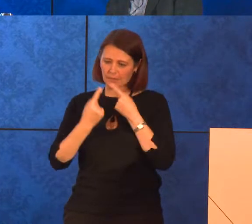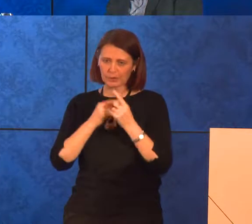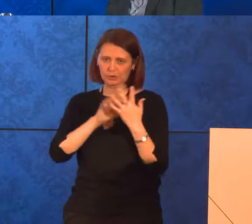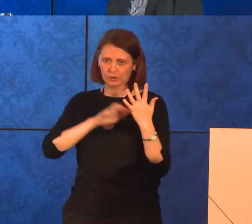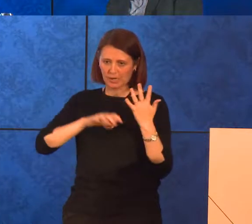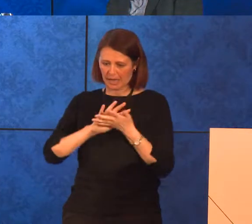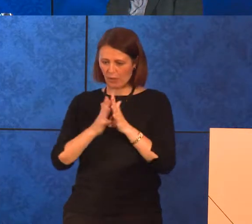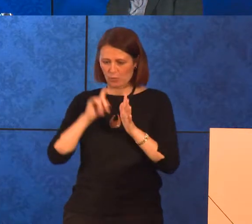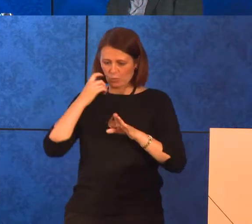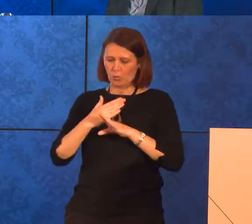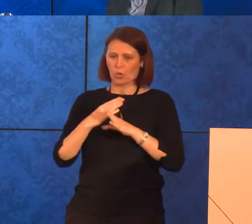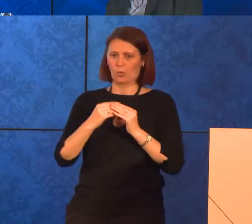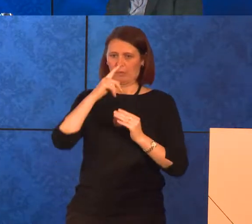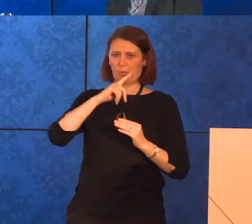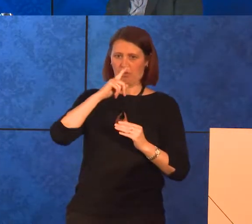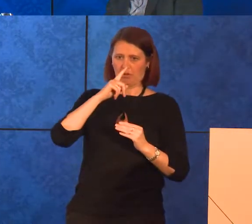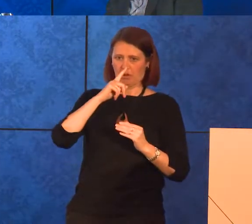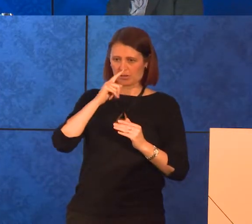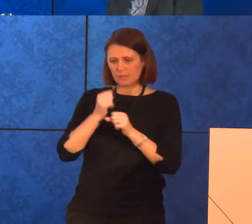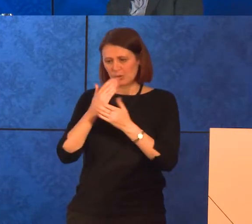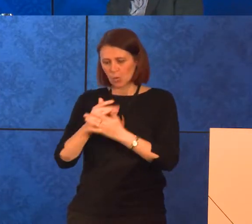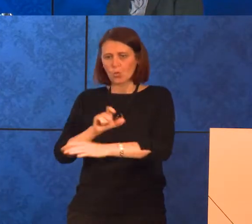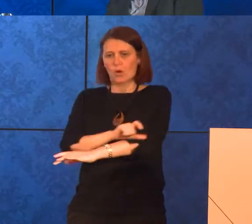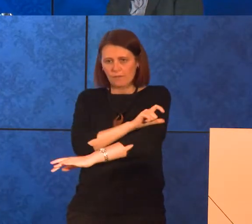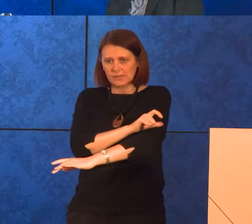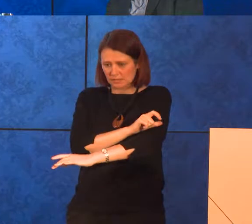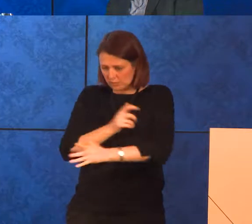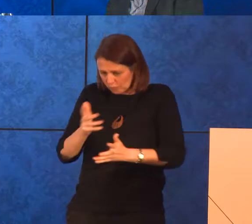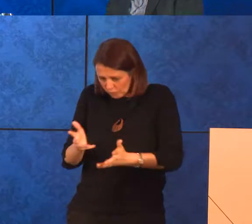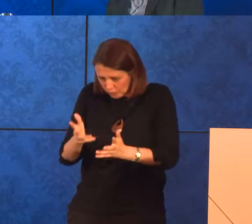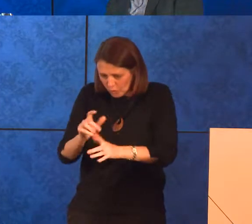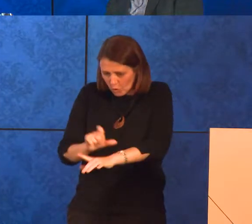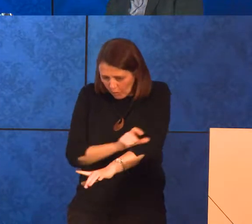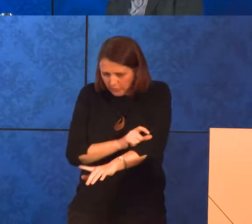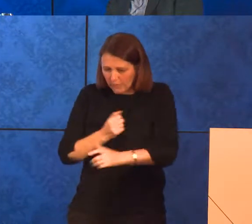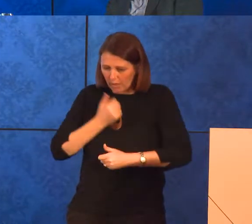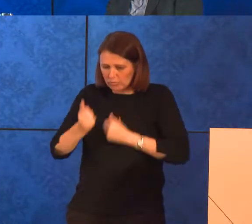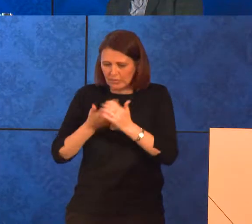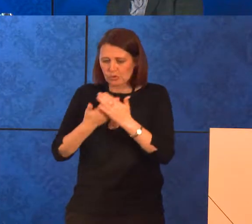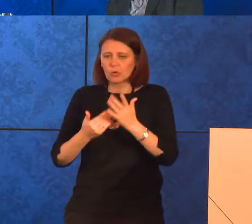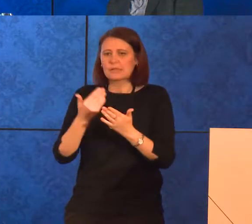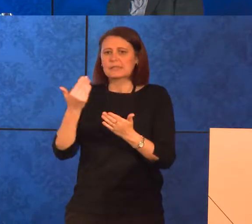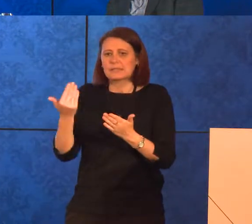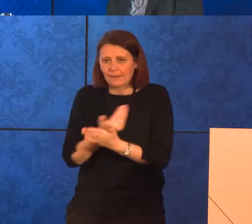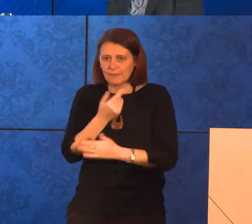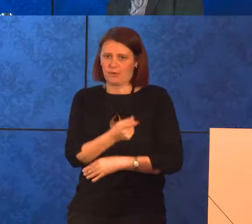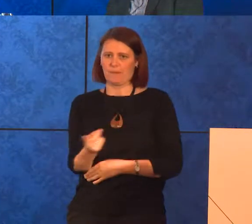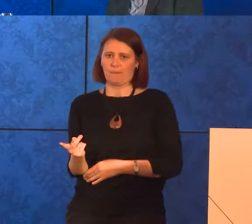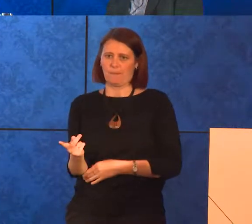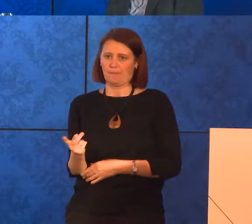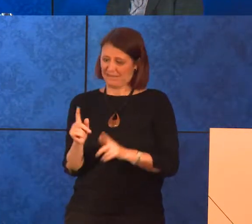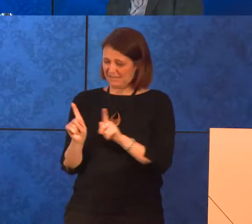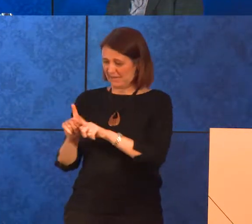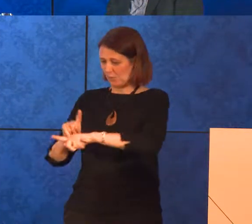how we're going to work with people to get confident in telling their story in a way that's safe for them. And also, on the flip